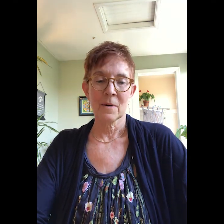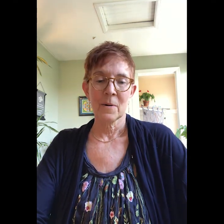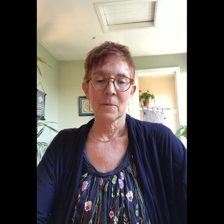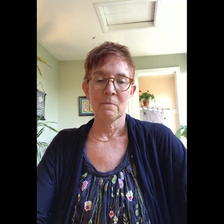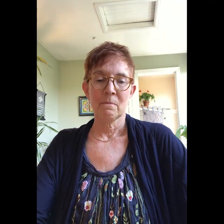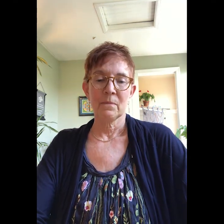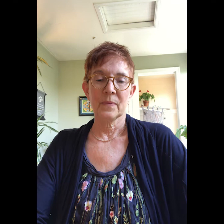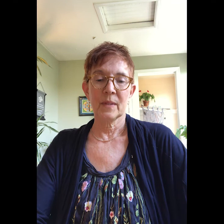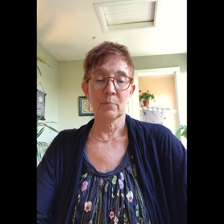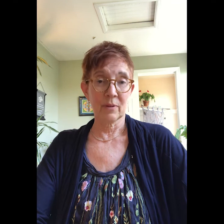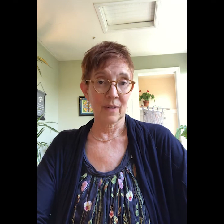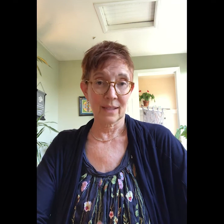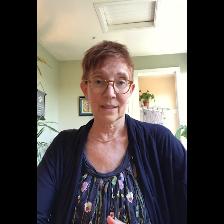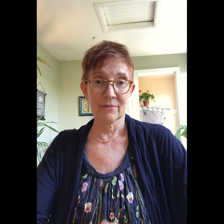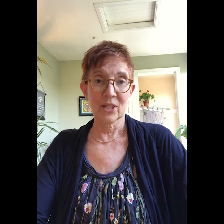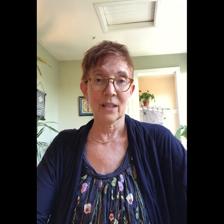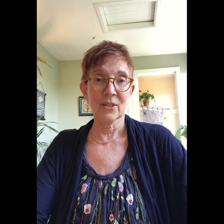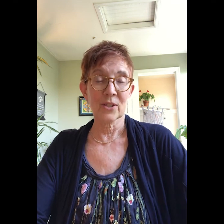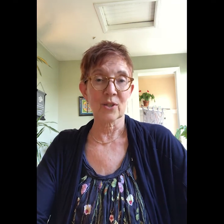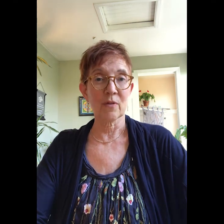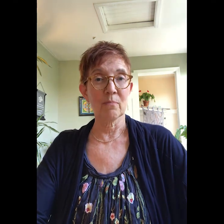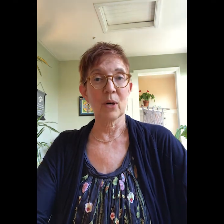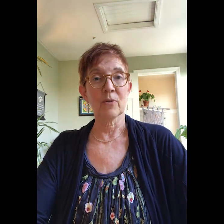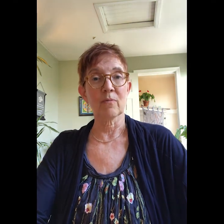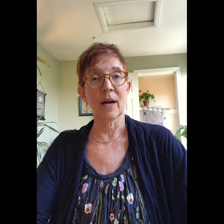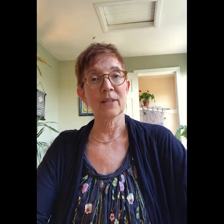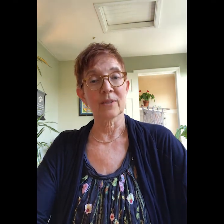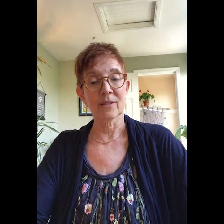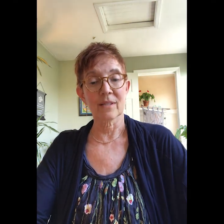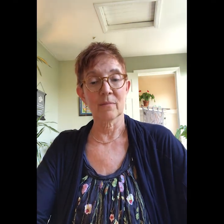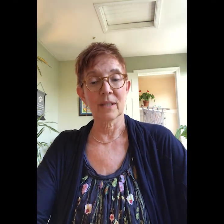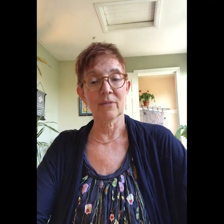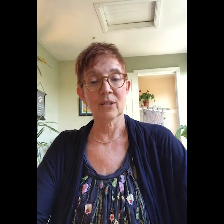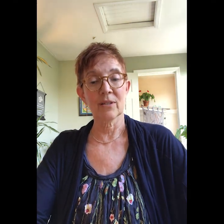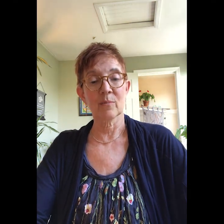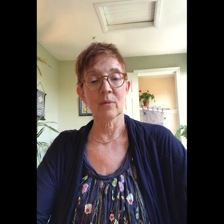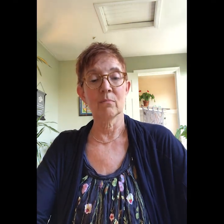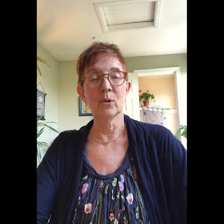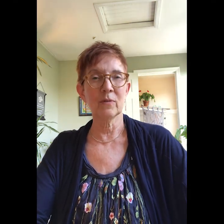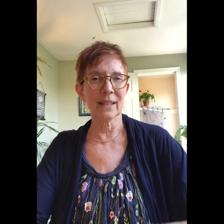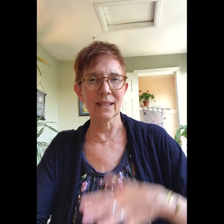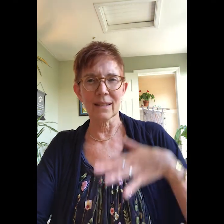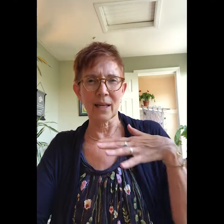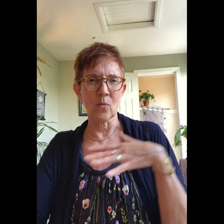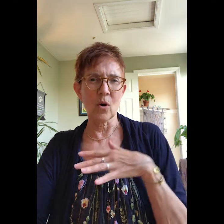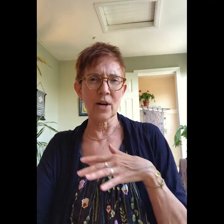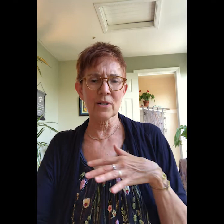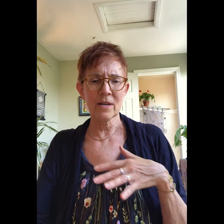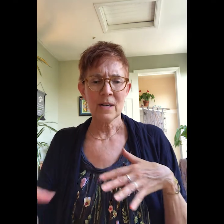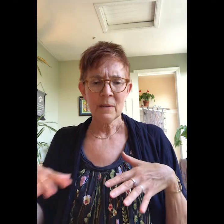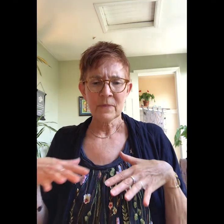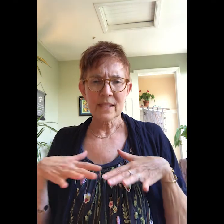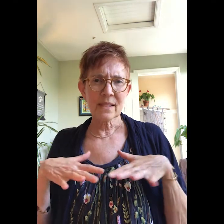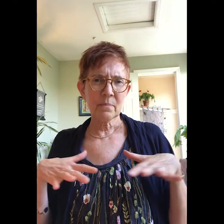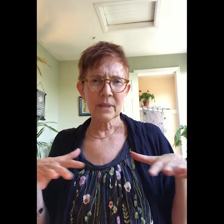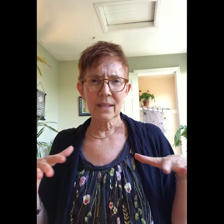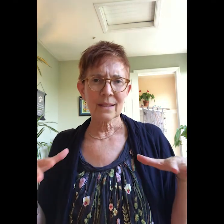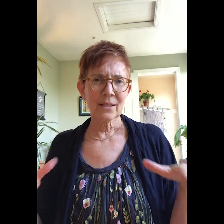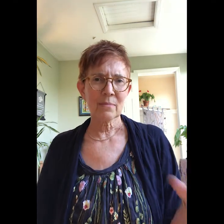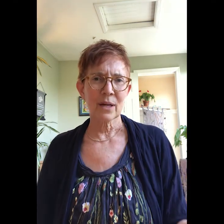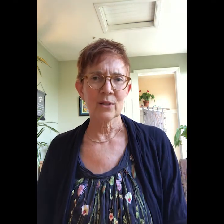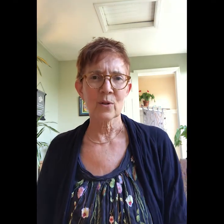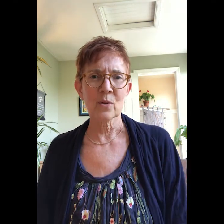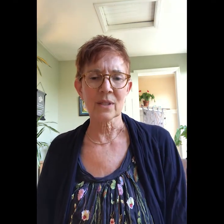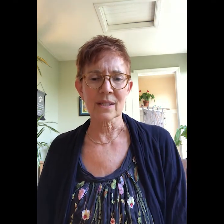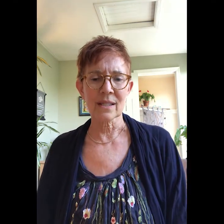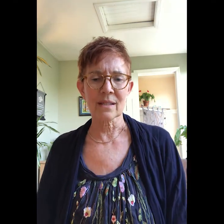sleep, rest. The provocative challenges from both writers that we have heard were moving in like water, seeping